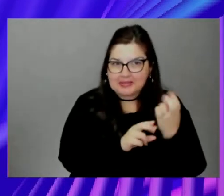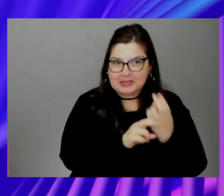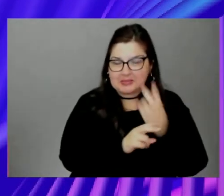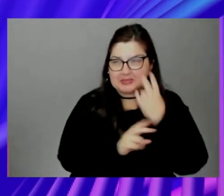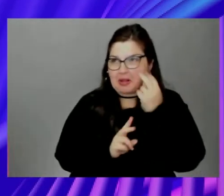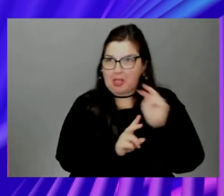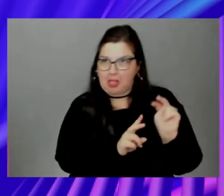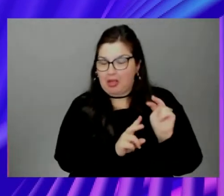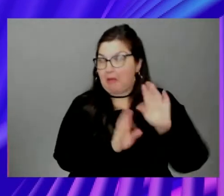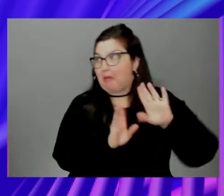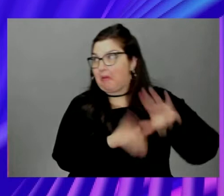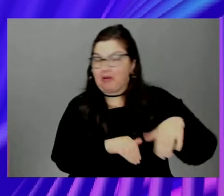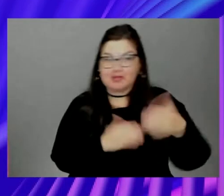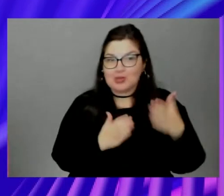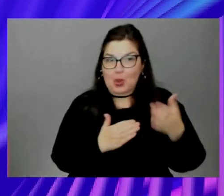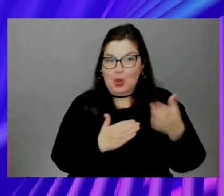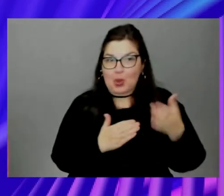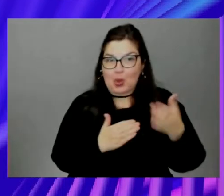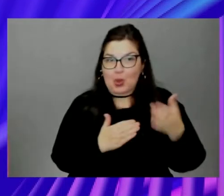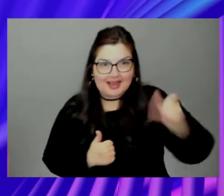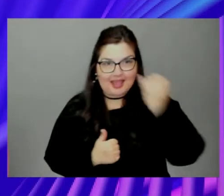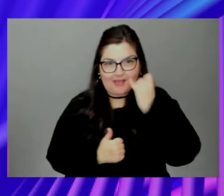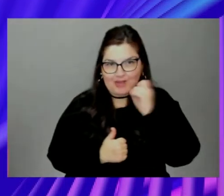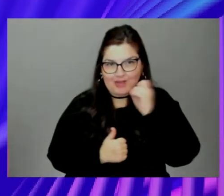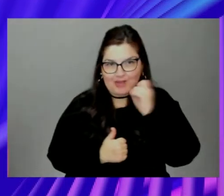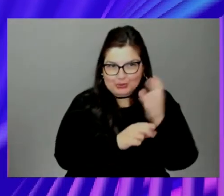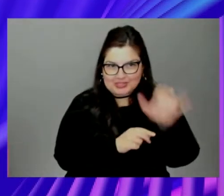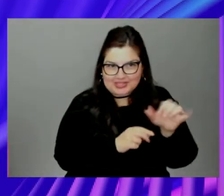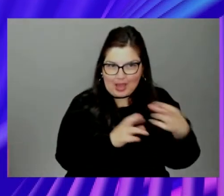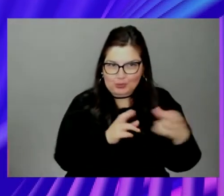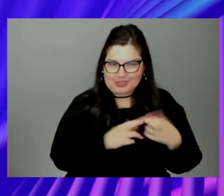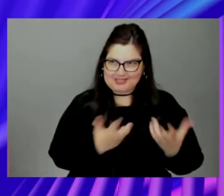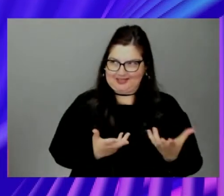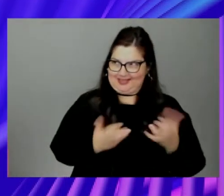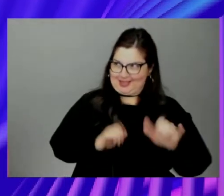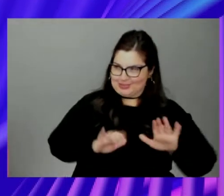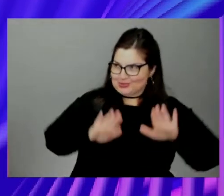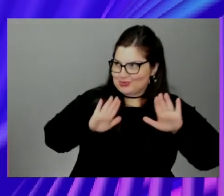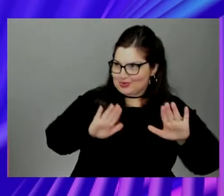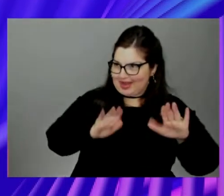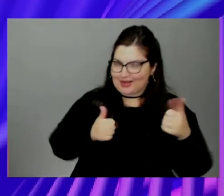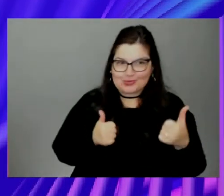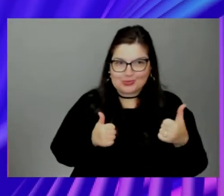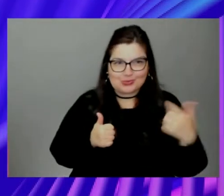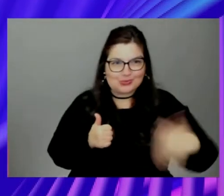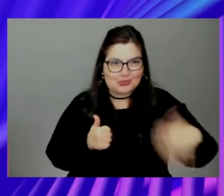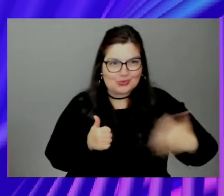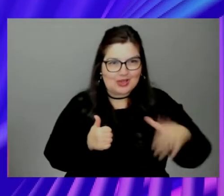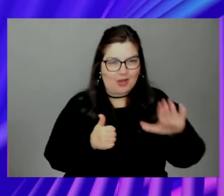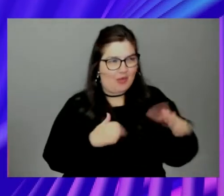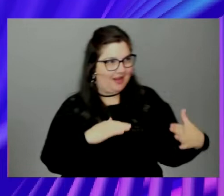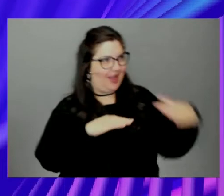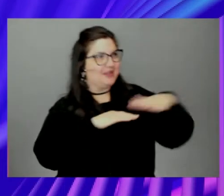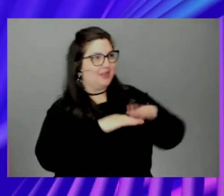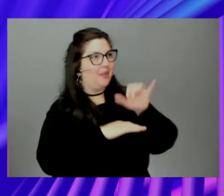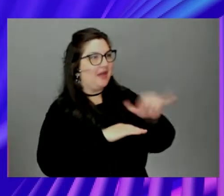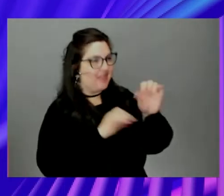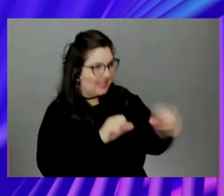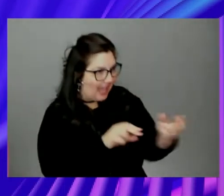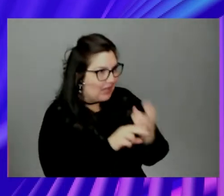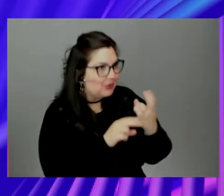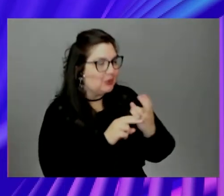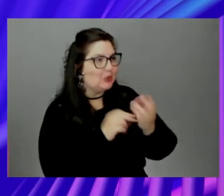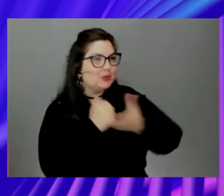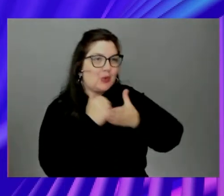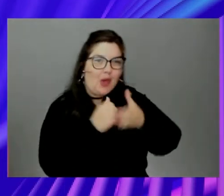to deny it outright if you're not going to use that region, that's great. That's Yeah, like and one on top less of- attack vector. On top of that, you could probably use it to help control some costs too,